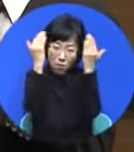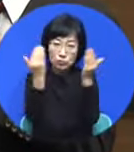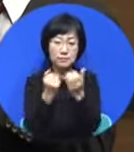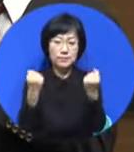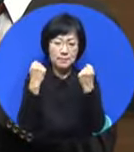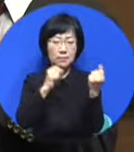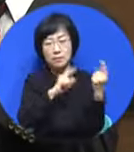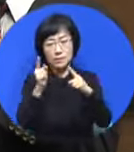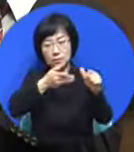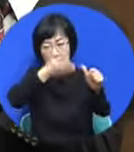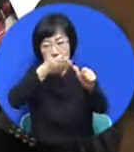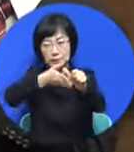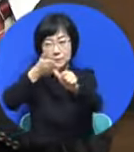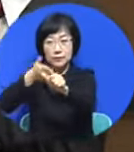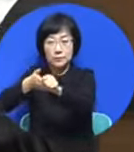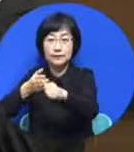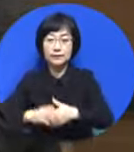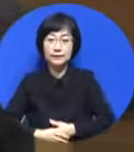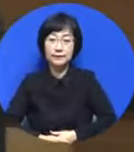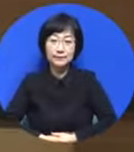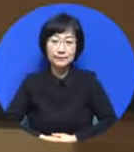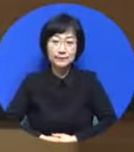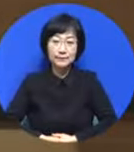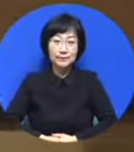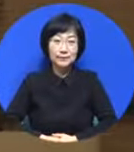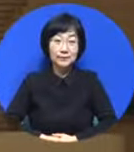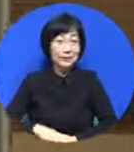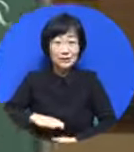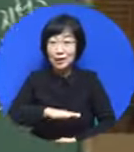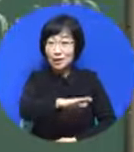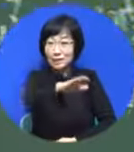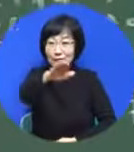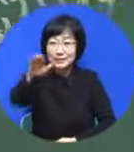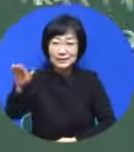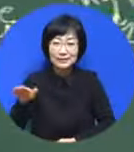For all of you church officers, may you gain strength.